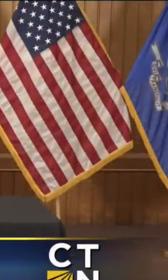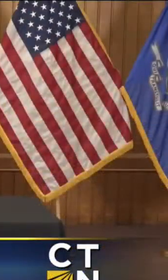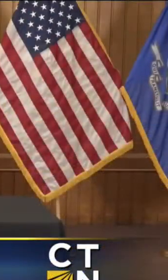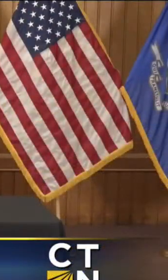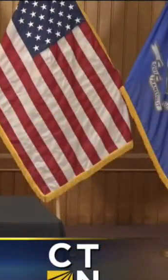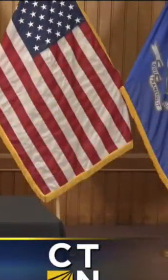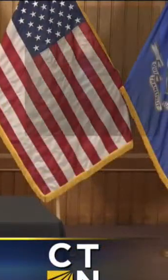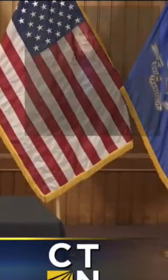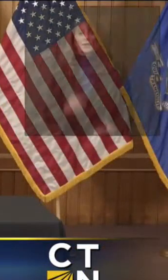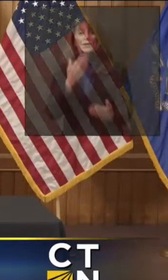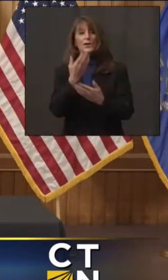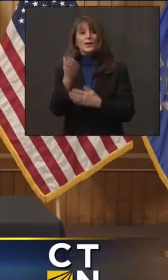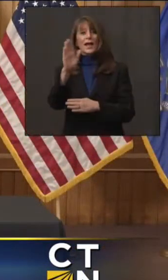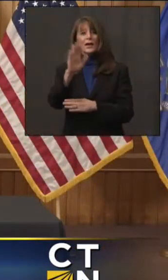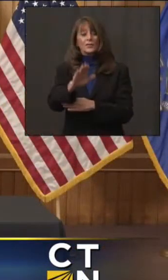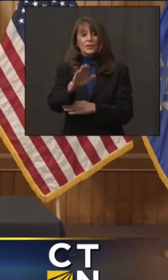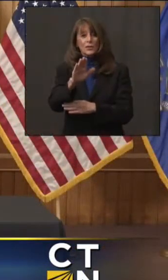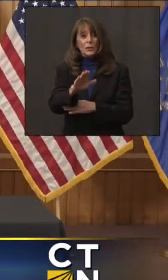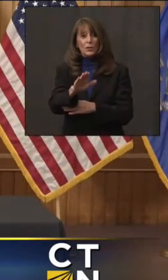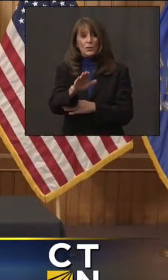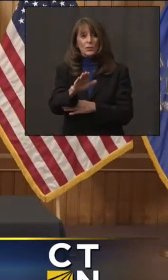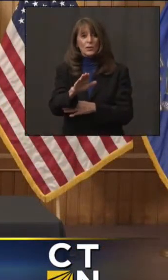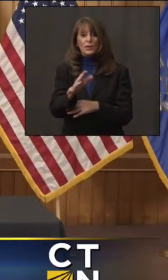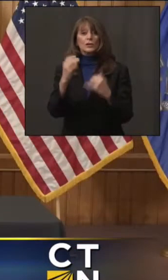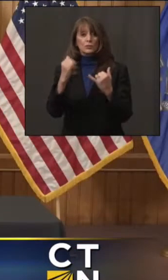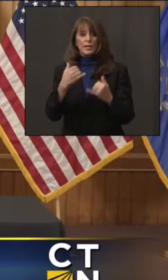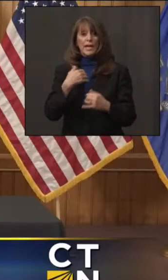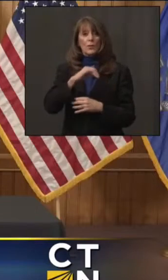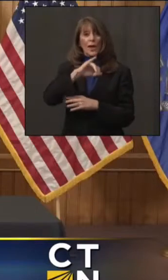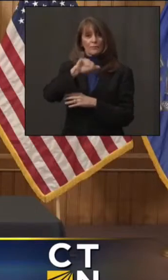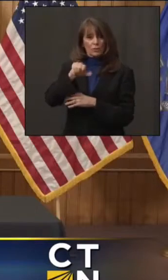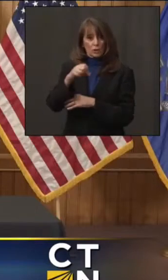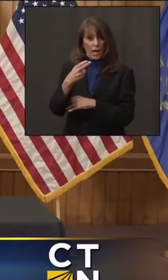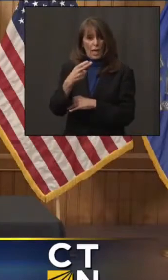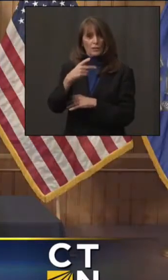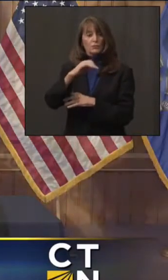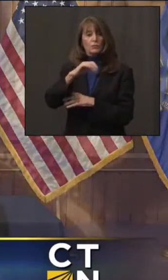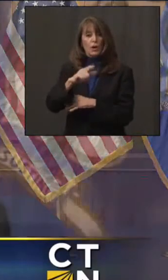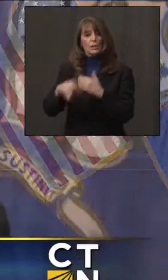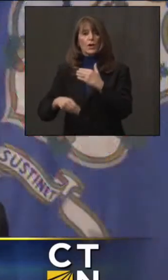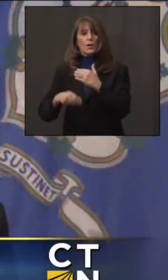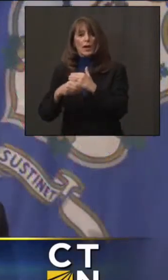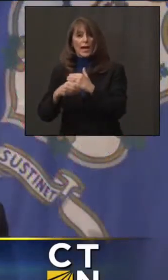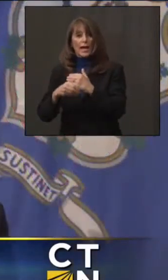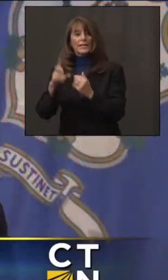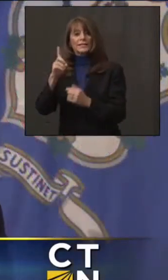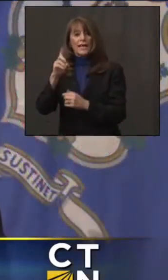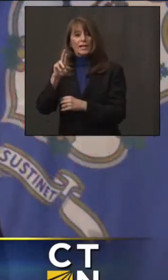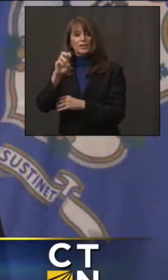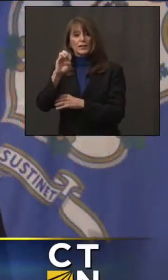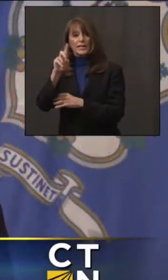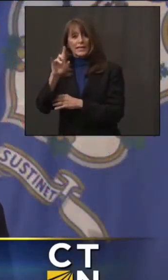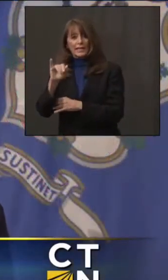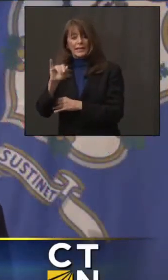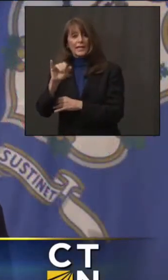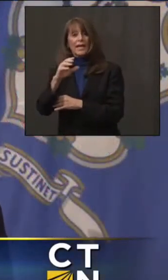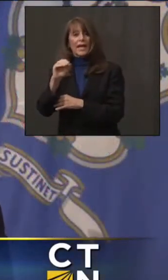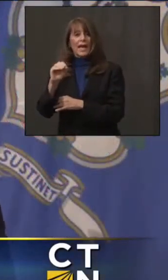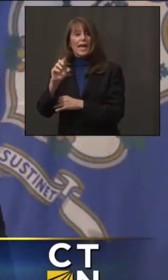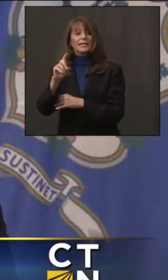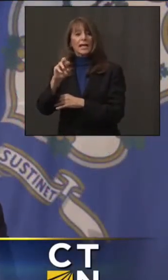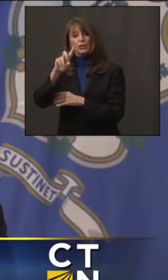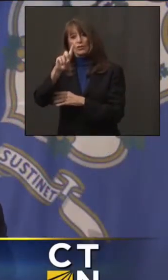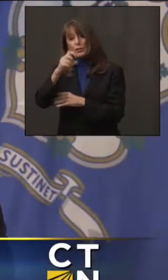All right, good afternoon, everybody. In addition to Josh and Paul, we have Reg Eady and Deirdre Gifford, who you maybe remember were